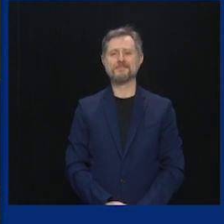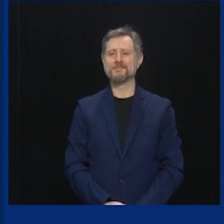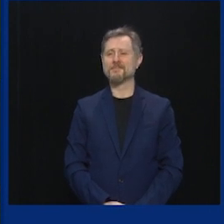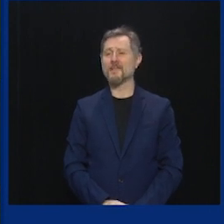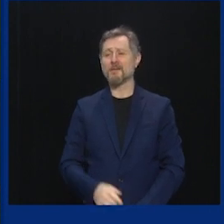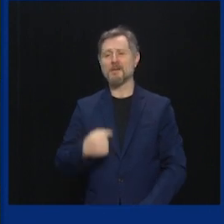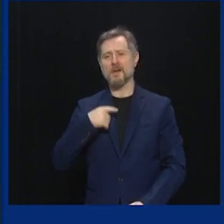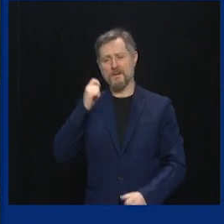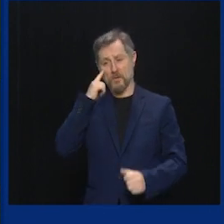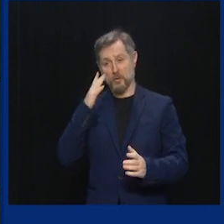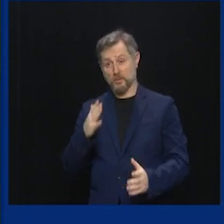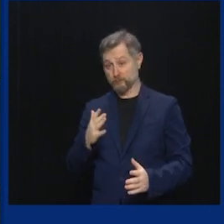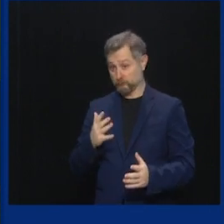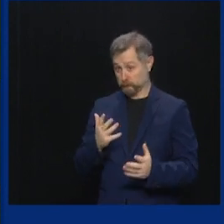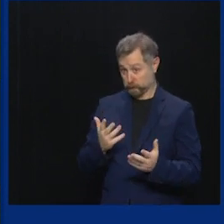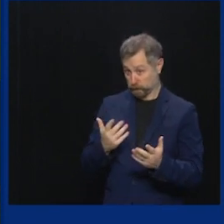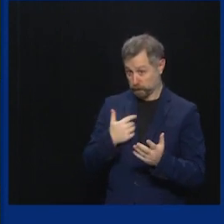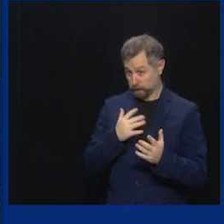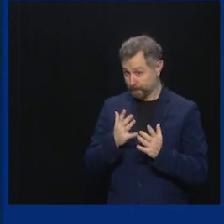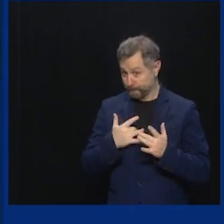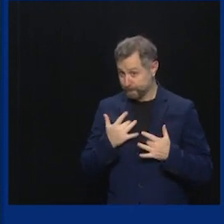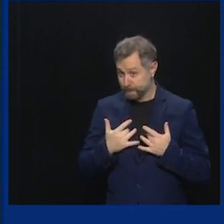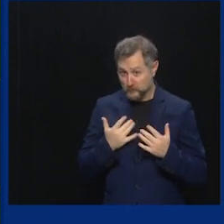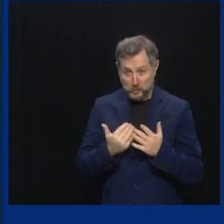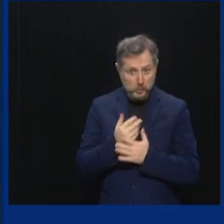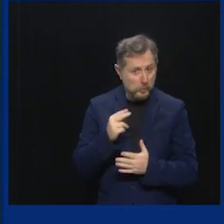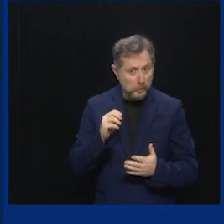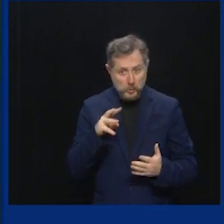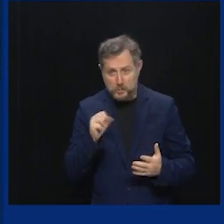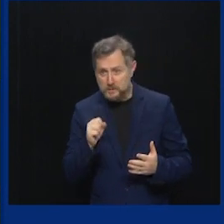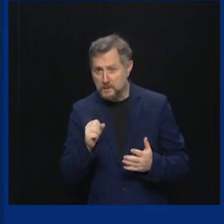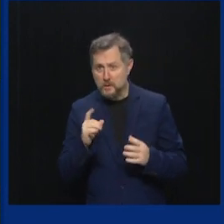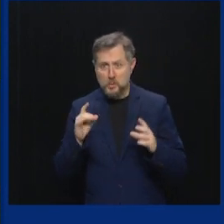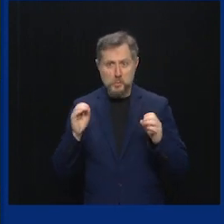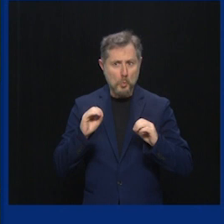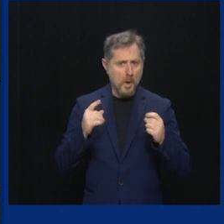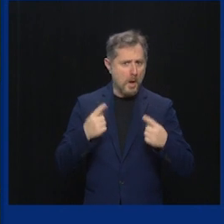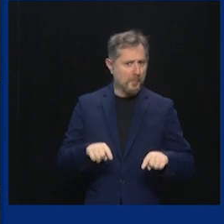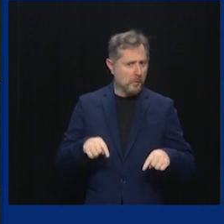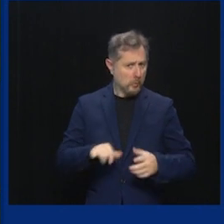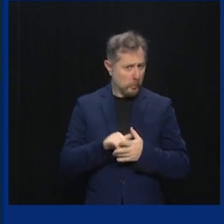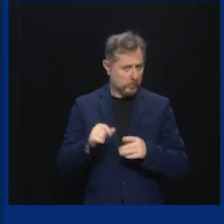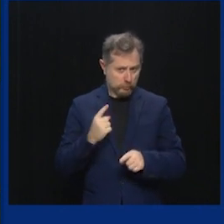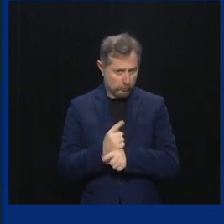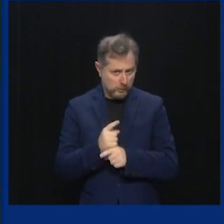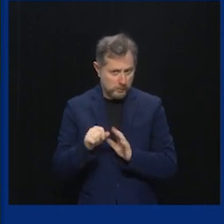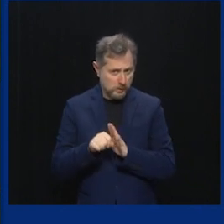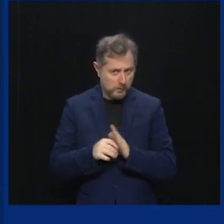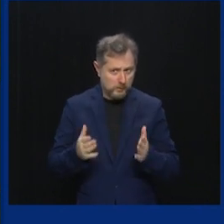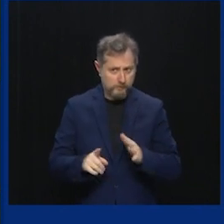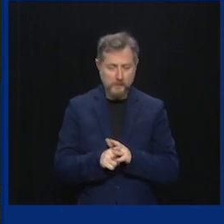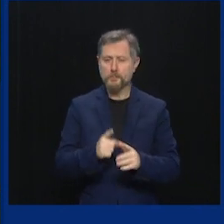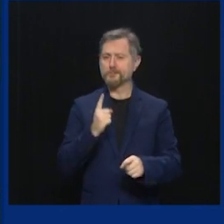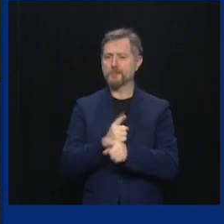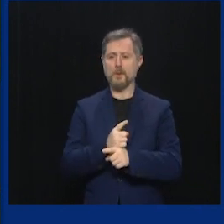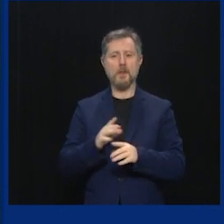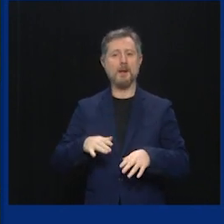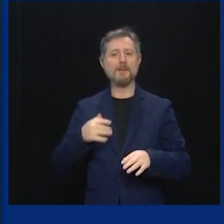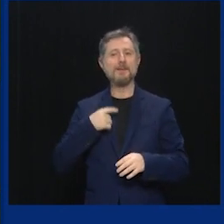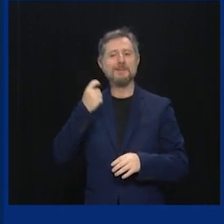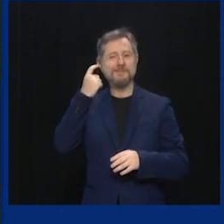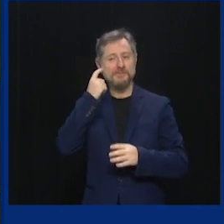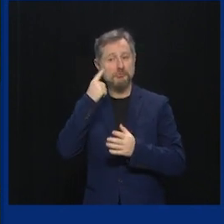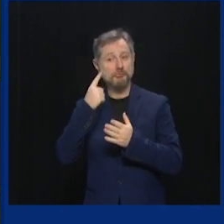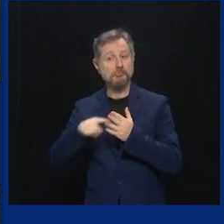and we're all waiting with bated breath on what your announcement. Nothing found yet in New York, correct? That is correct. We just checked the